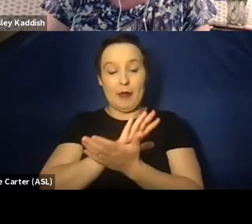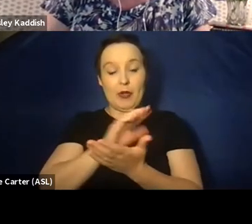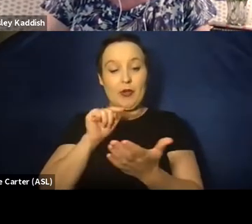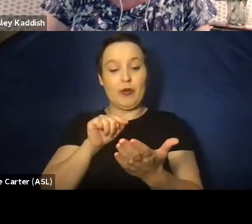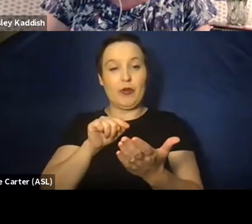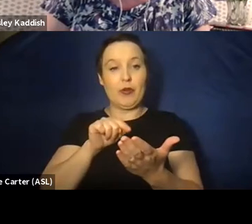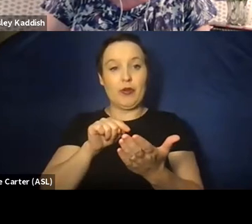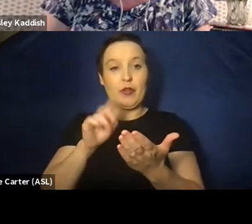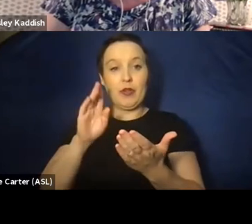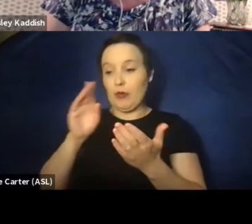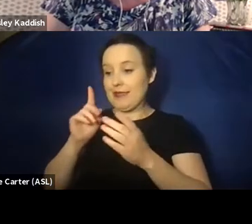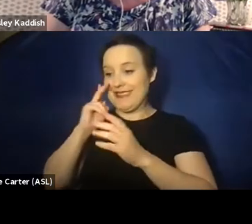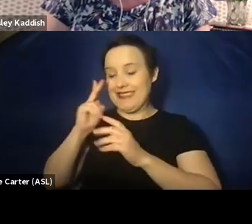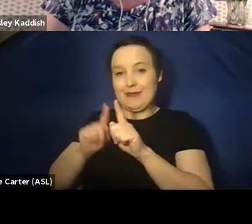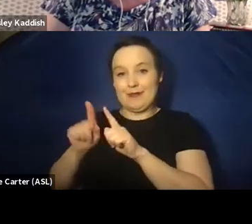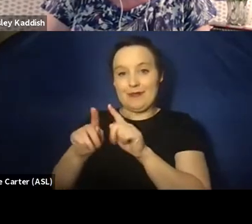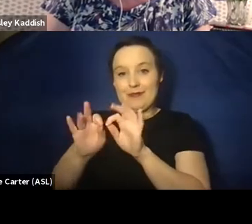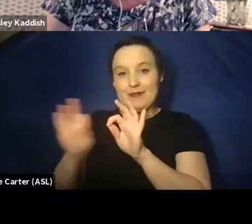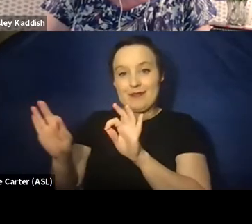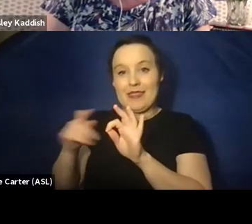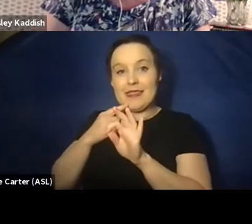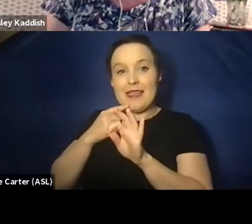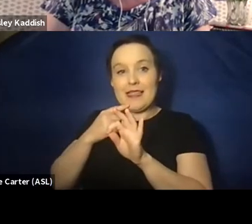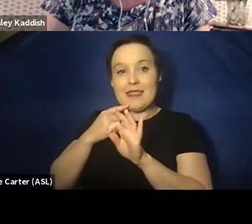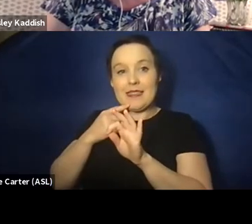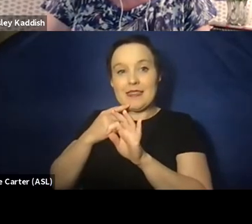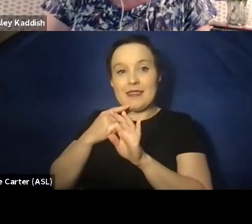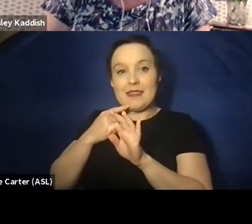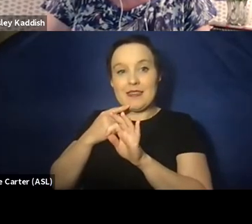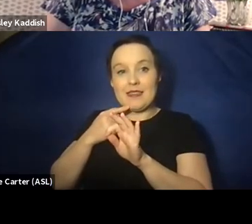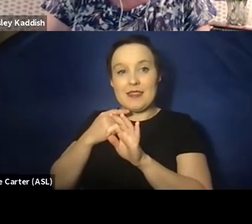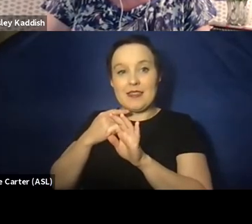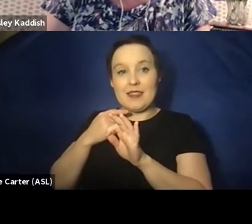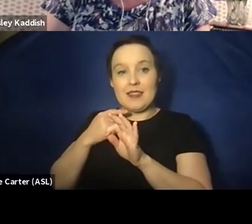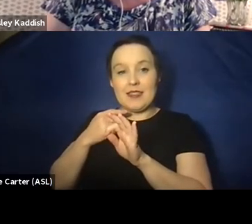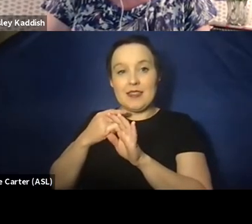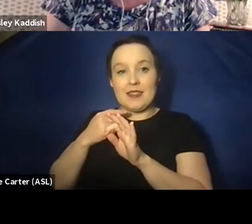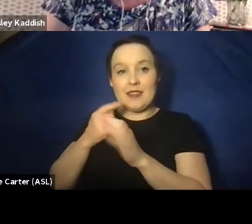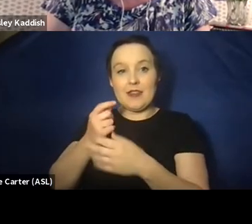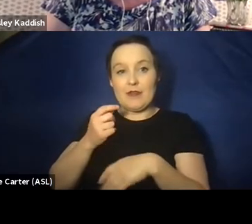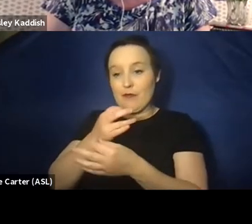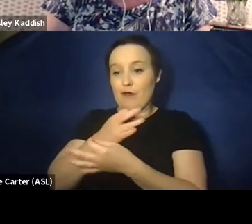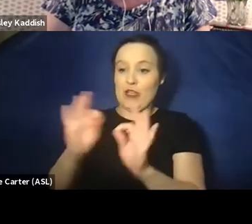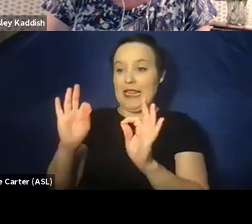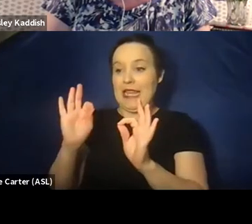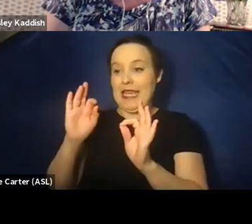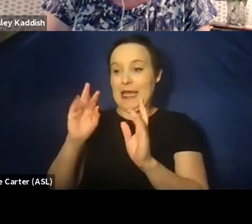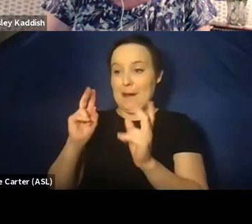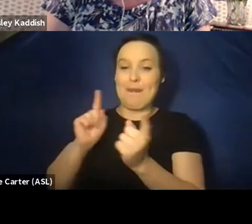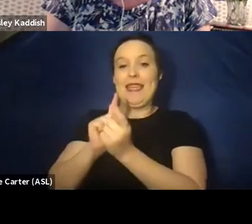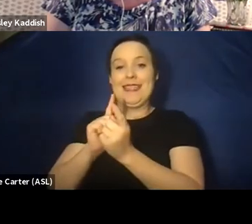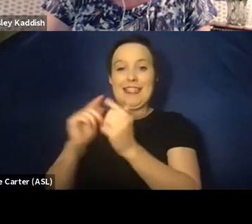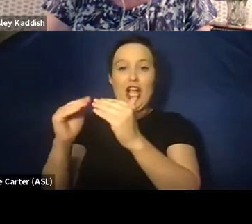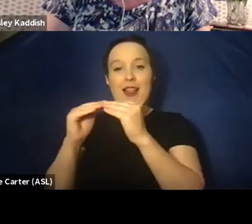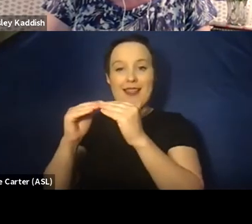you'll have a notated segment that just says, freely meet colleagues in 15 seconds. You know, things like